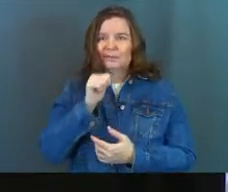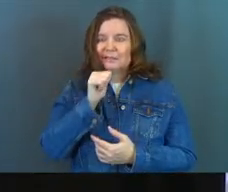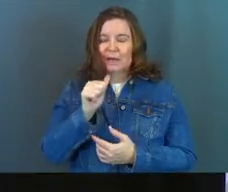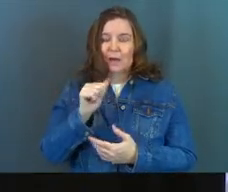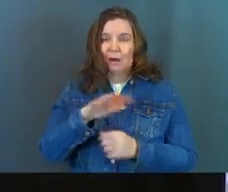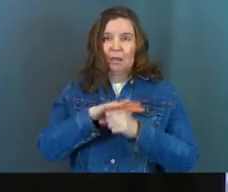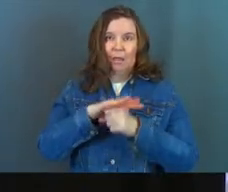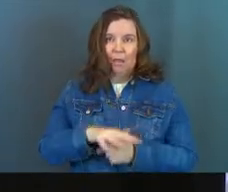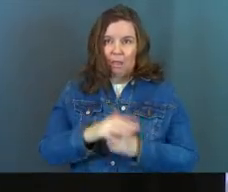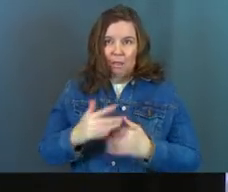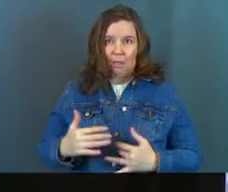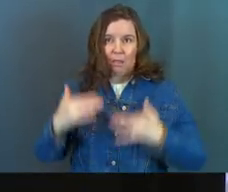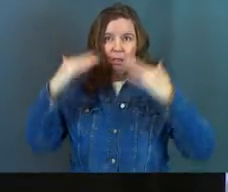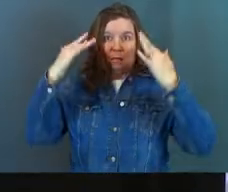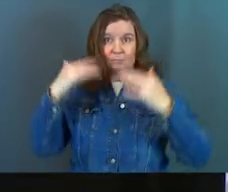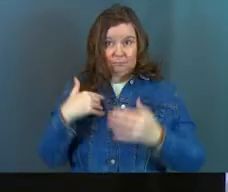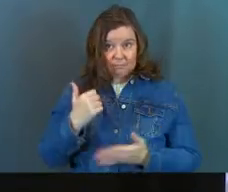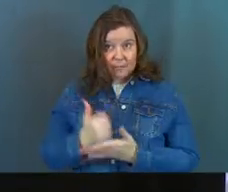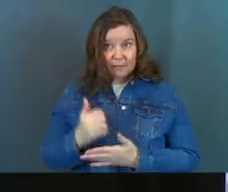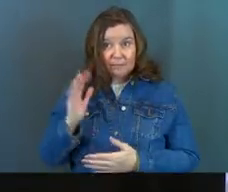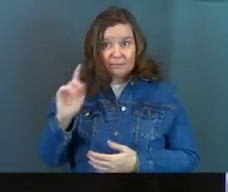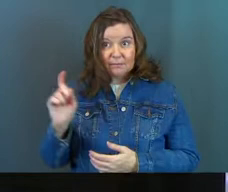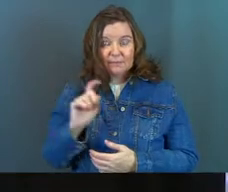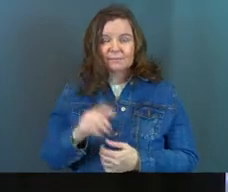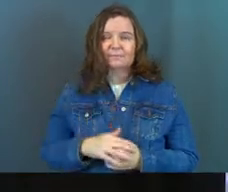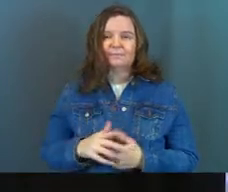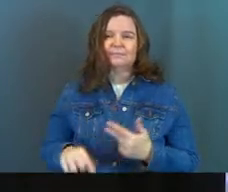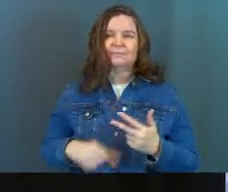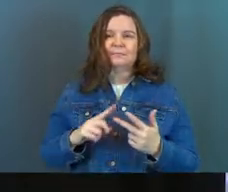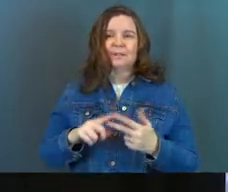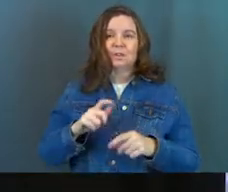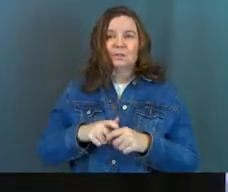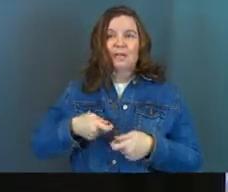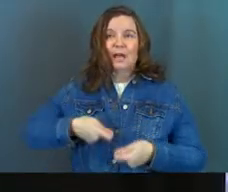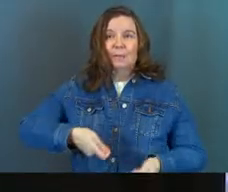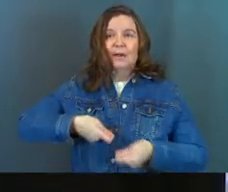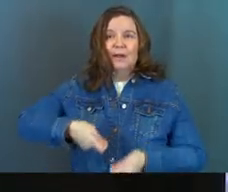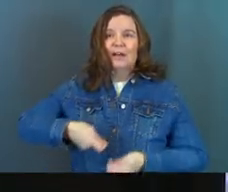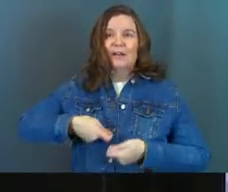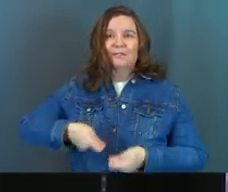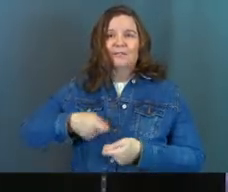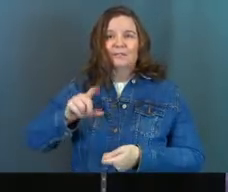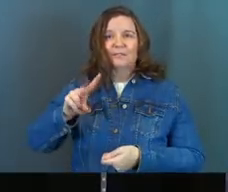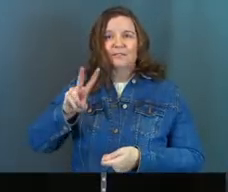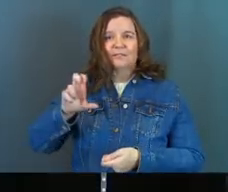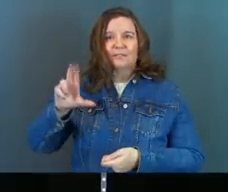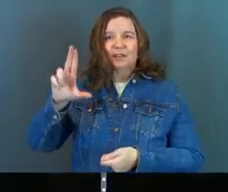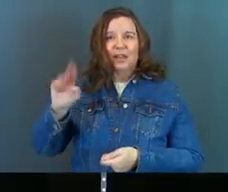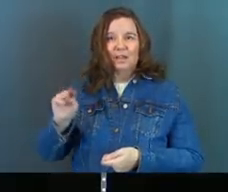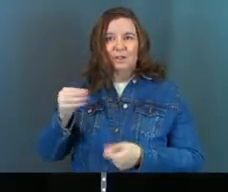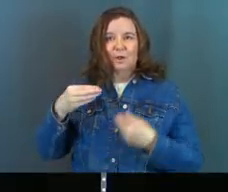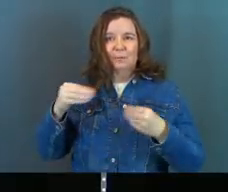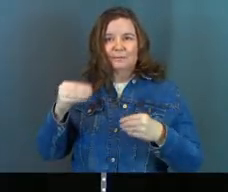isn't so stressful. Amen? Amen. There was a time a vacuum salesman came over to our house.